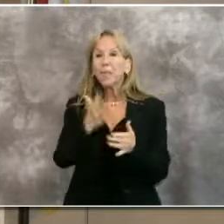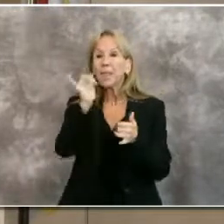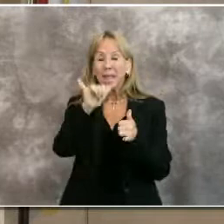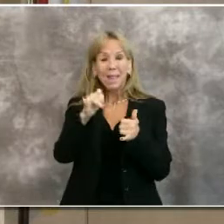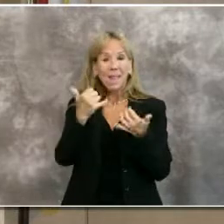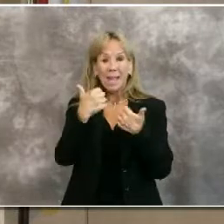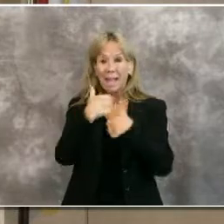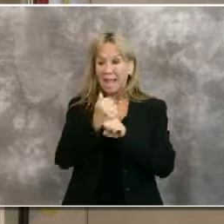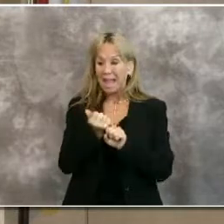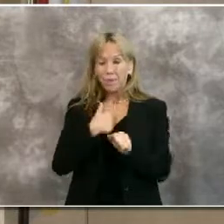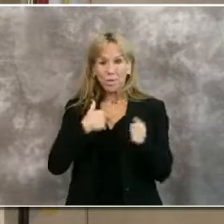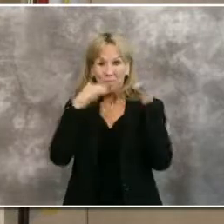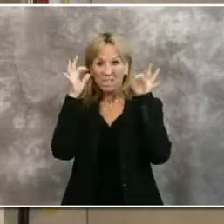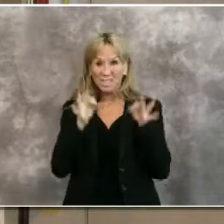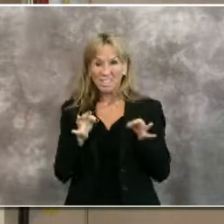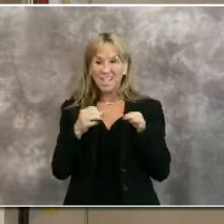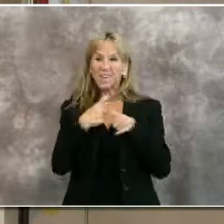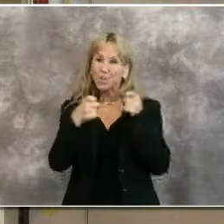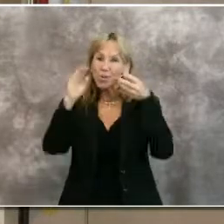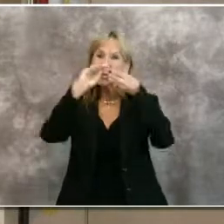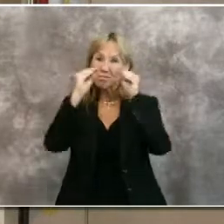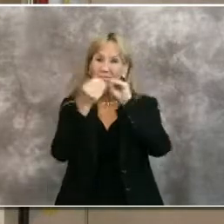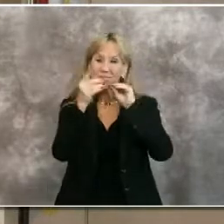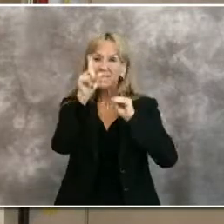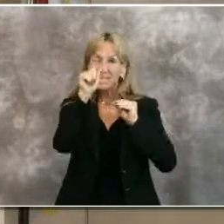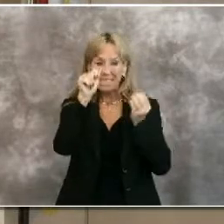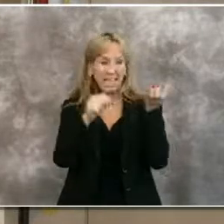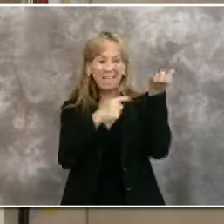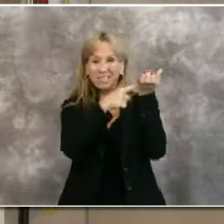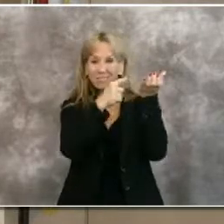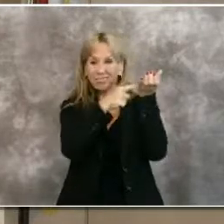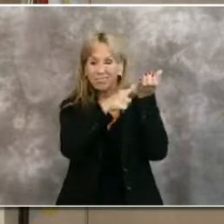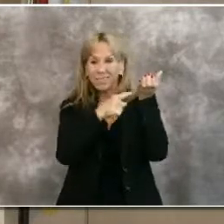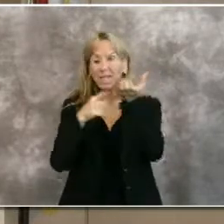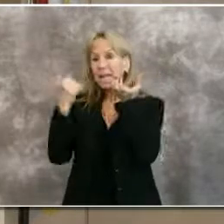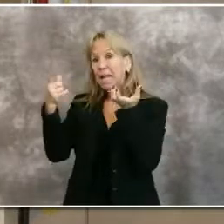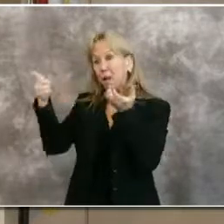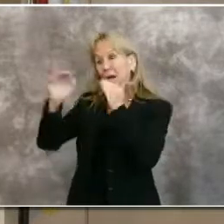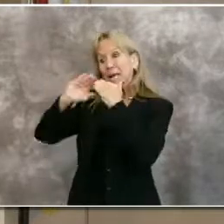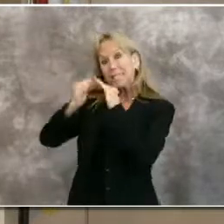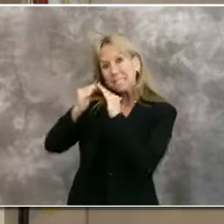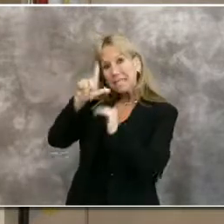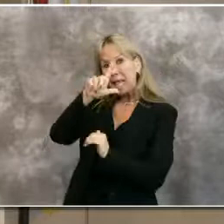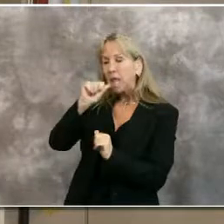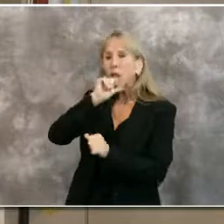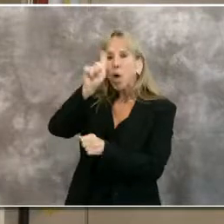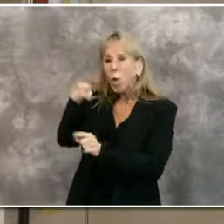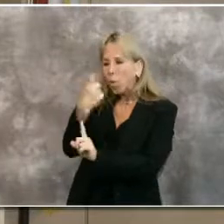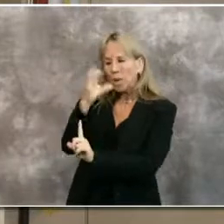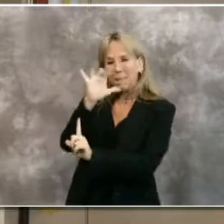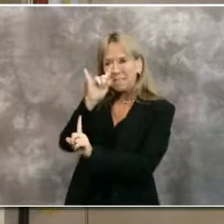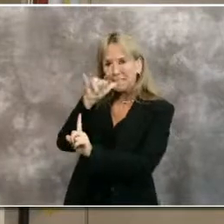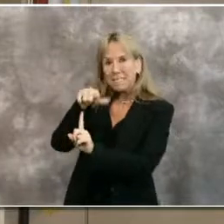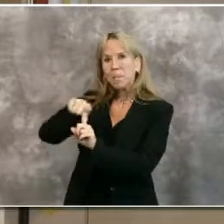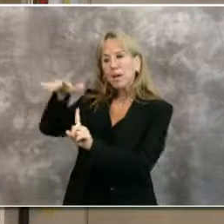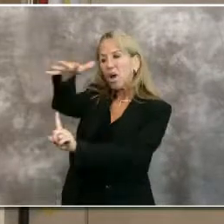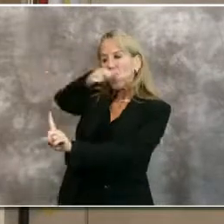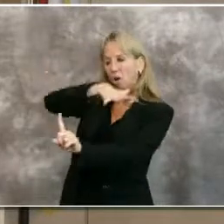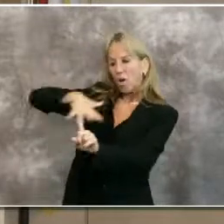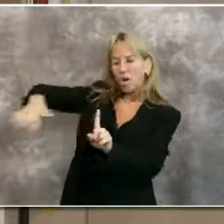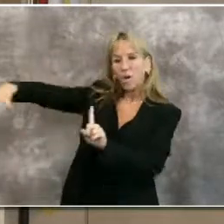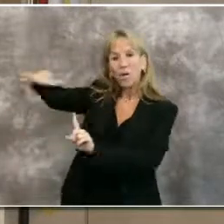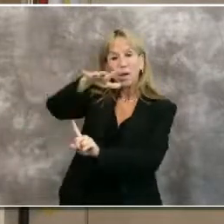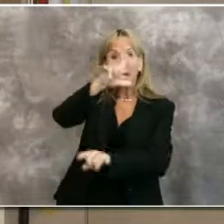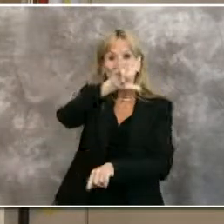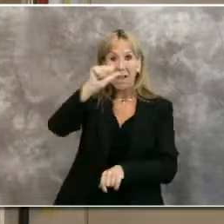data, and Los Angeles is that's the city of Los Angeles, but the entire county is three times the county